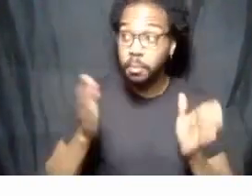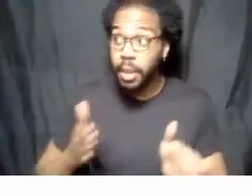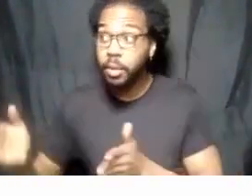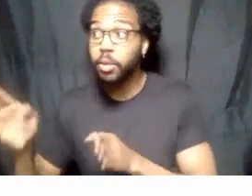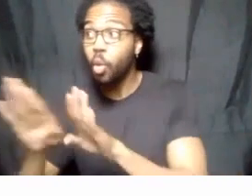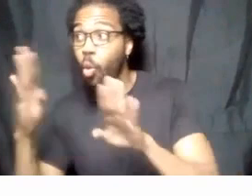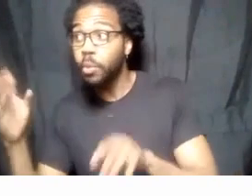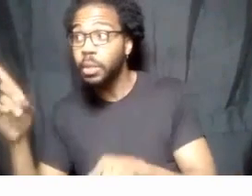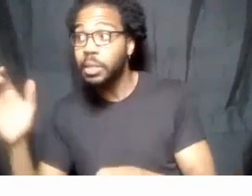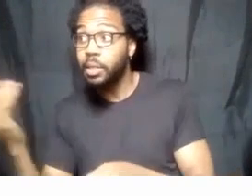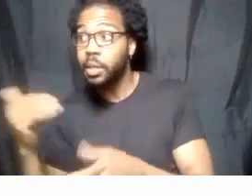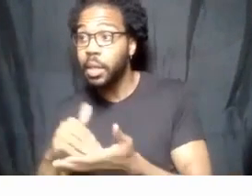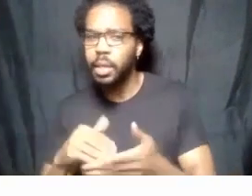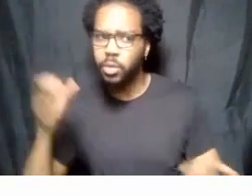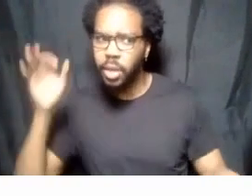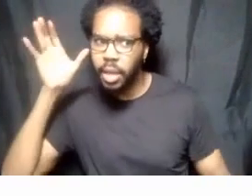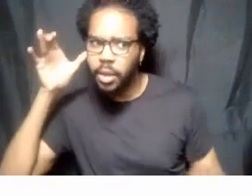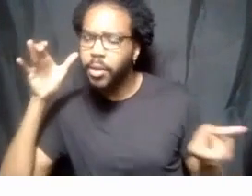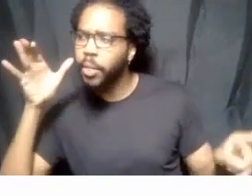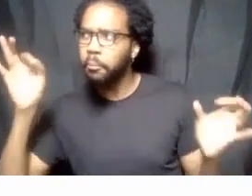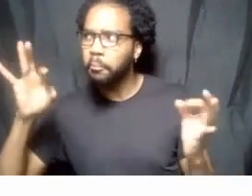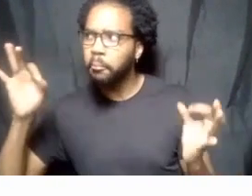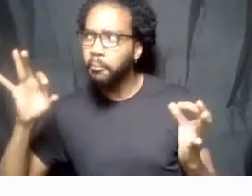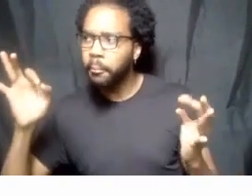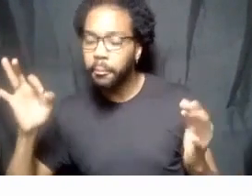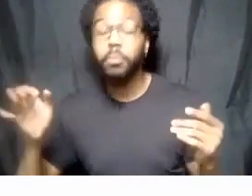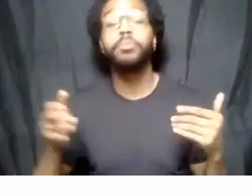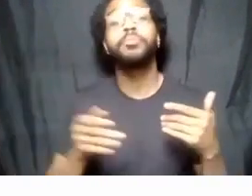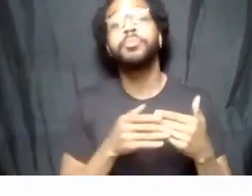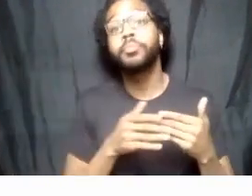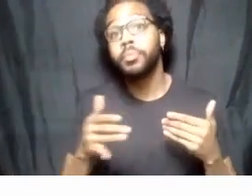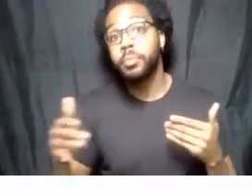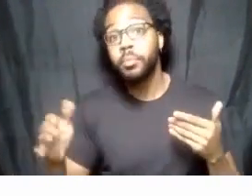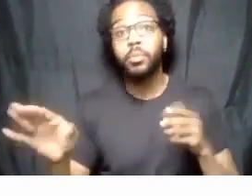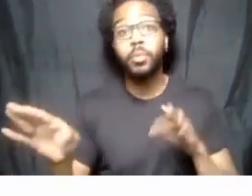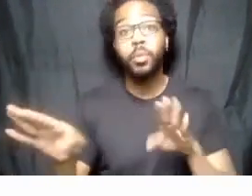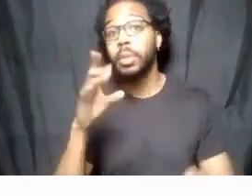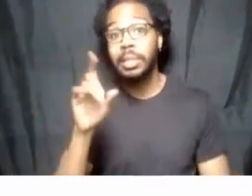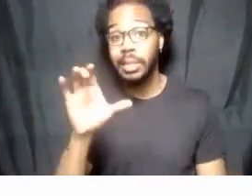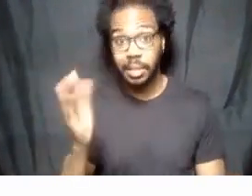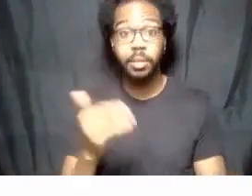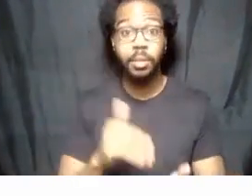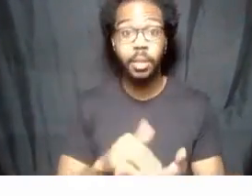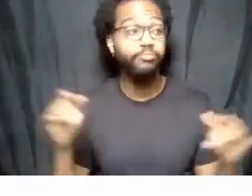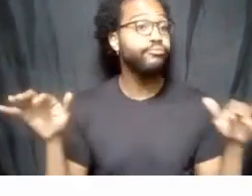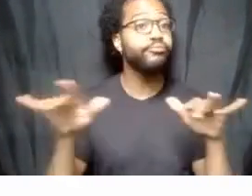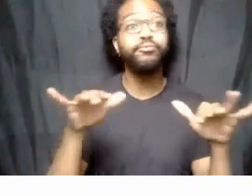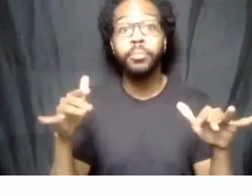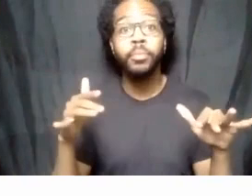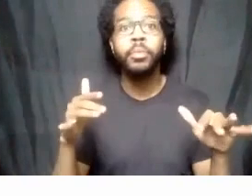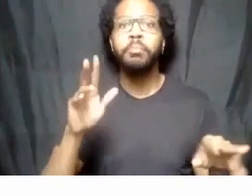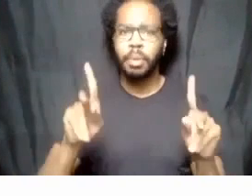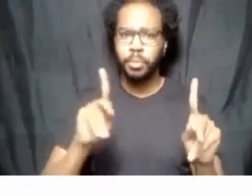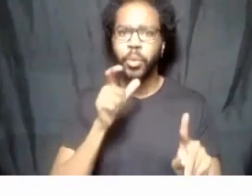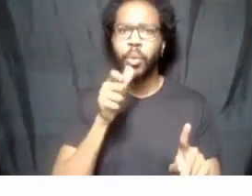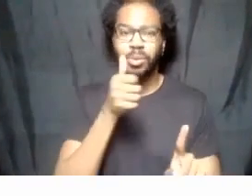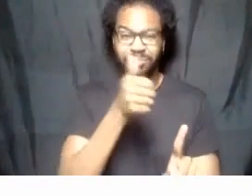are developed, because as we move forward with reopening, for people who are at higher